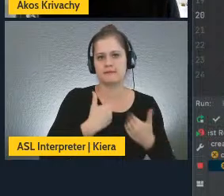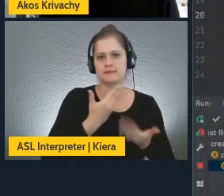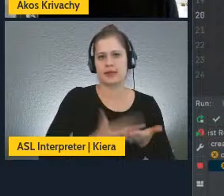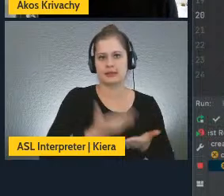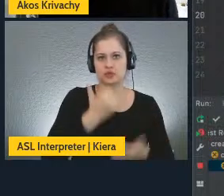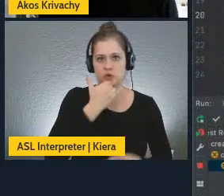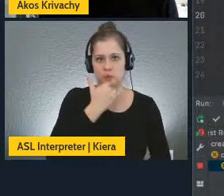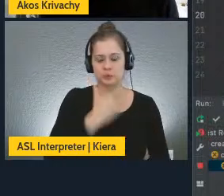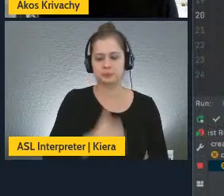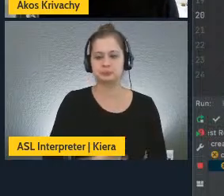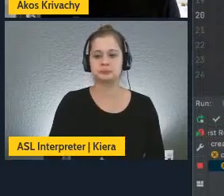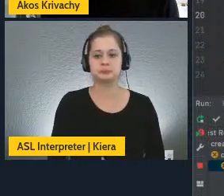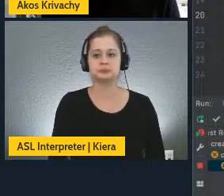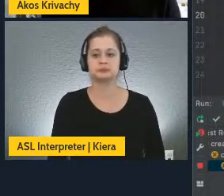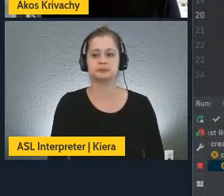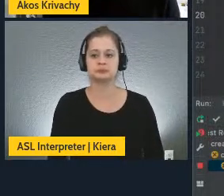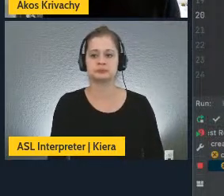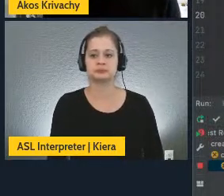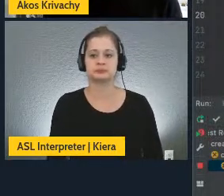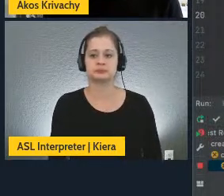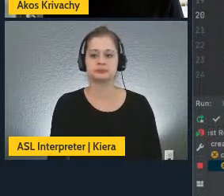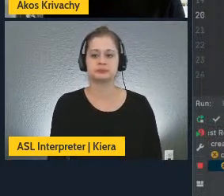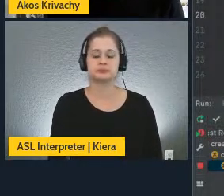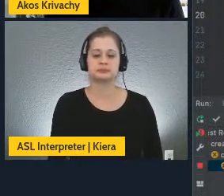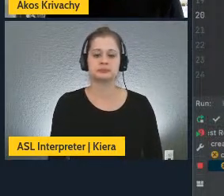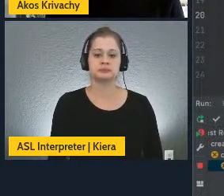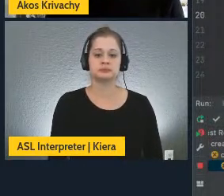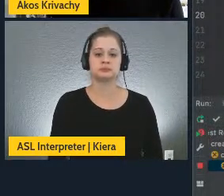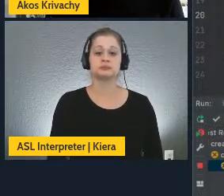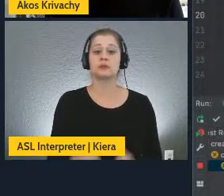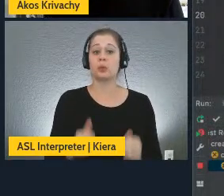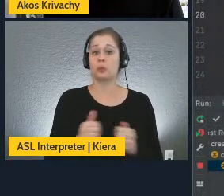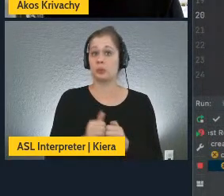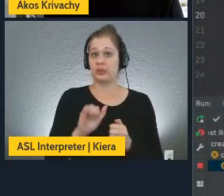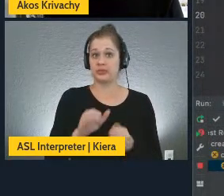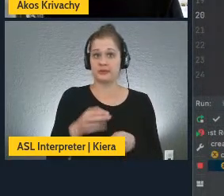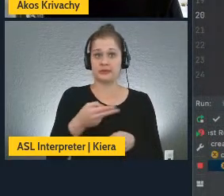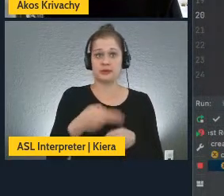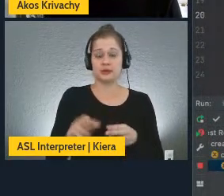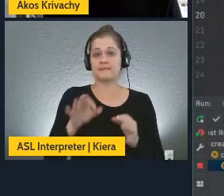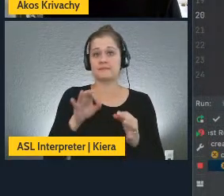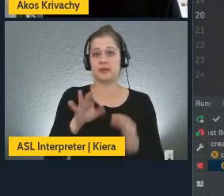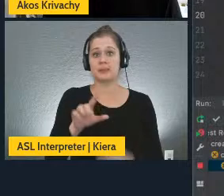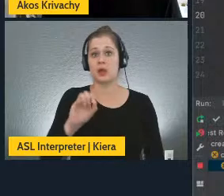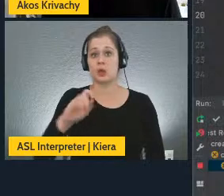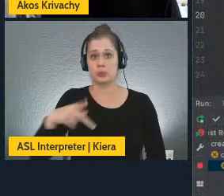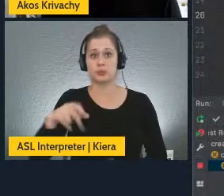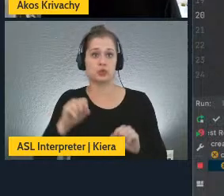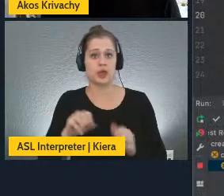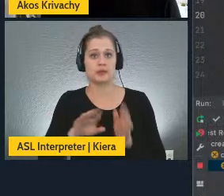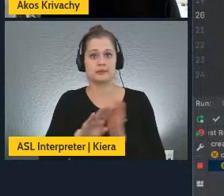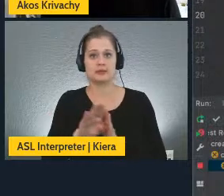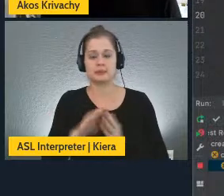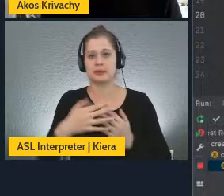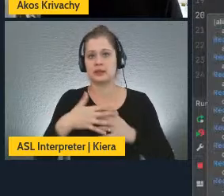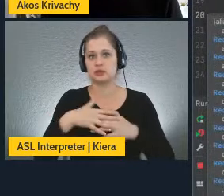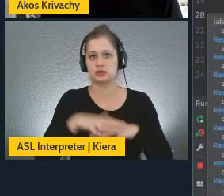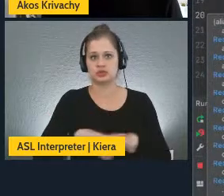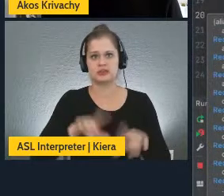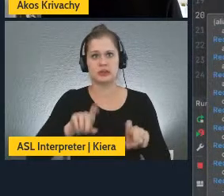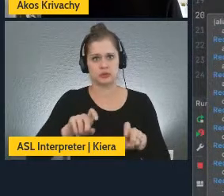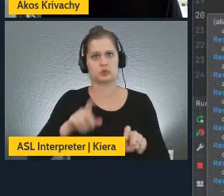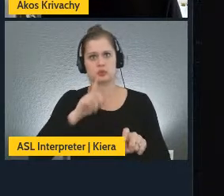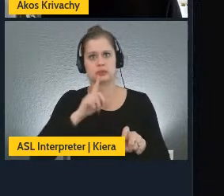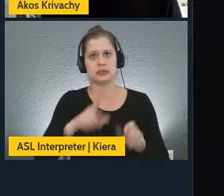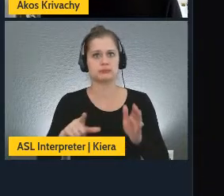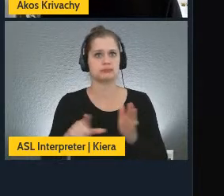So with this kind of very quick feedback loop, you can actually develop these integration tests with quite quickly.